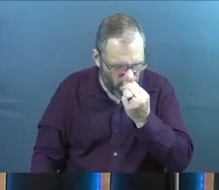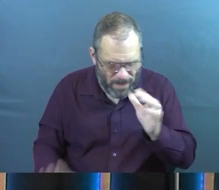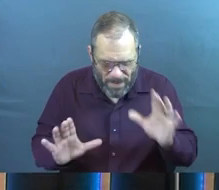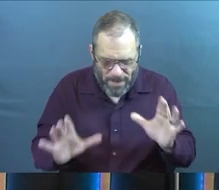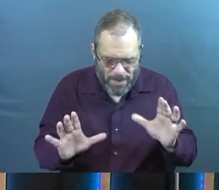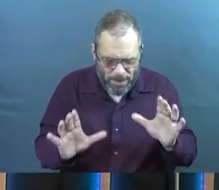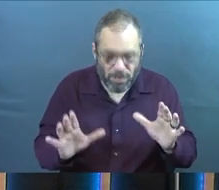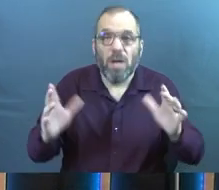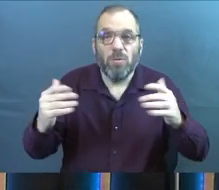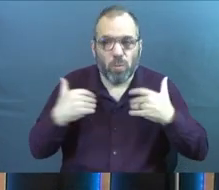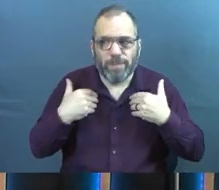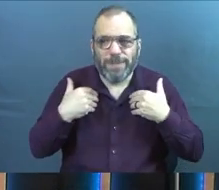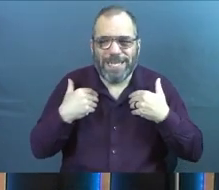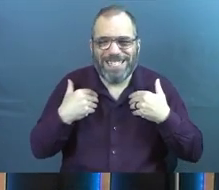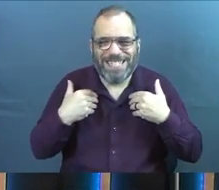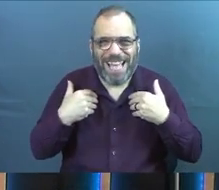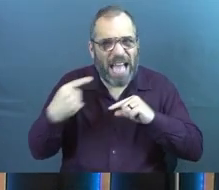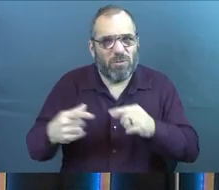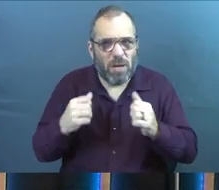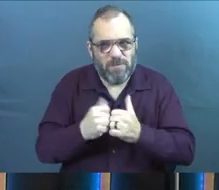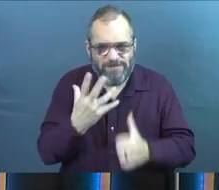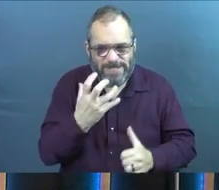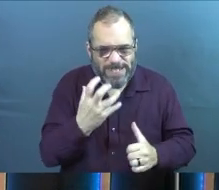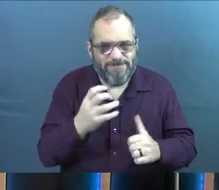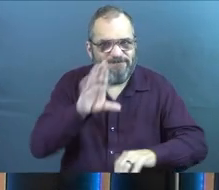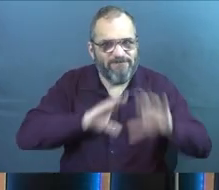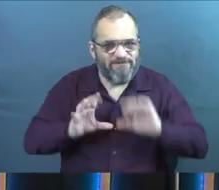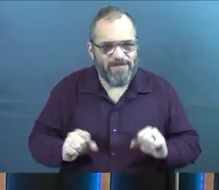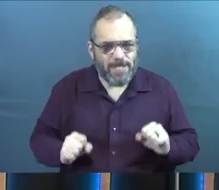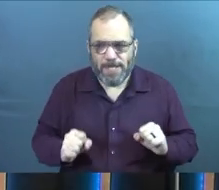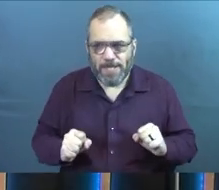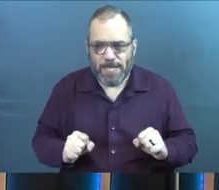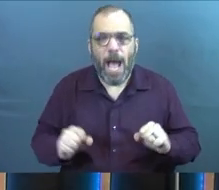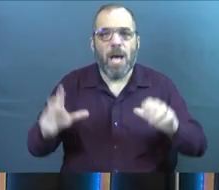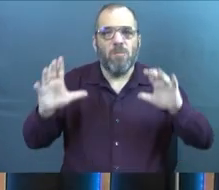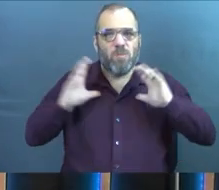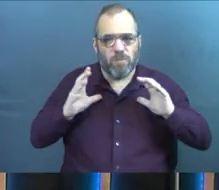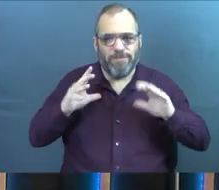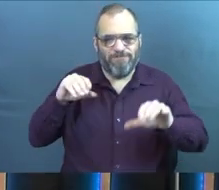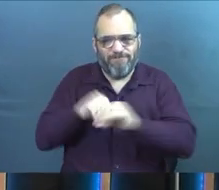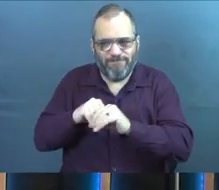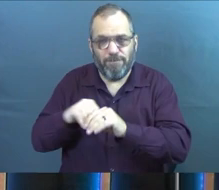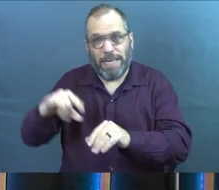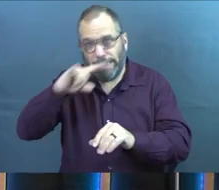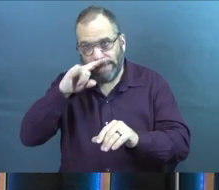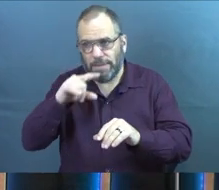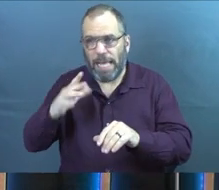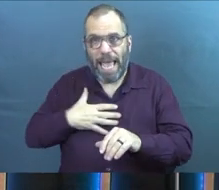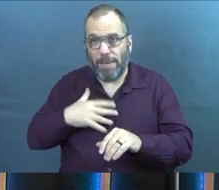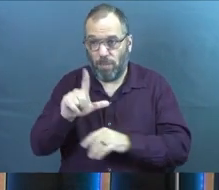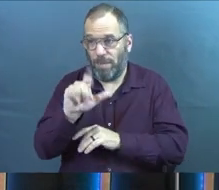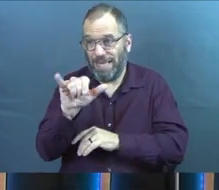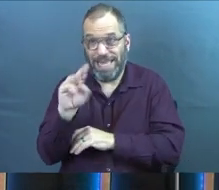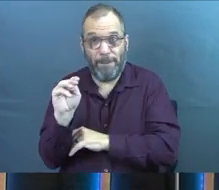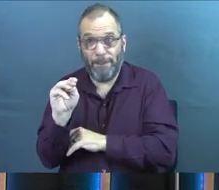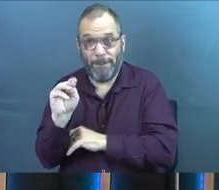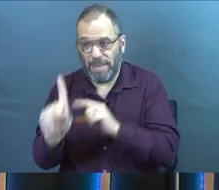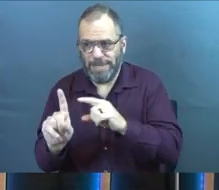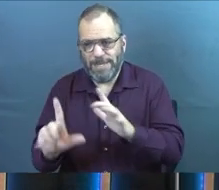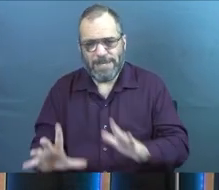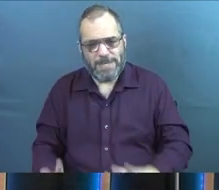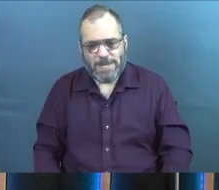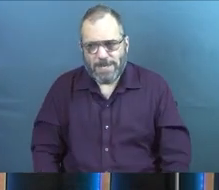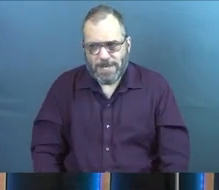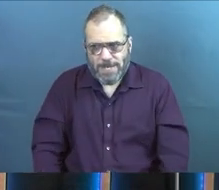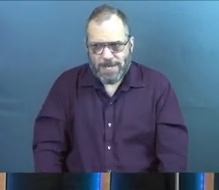And so I struggle with anger sometimes and frustration. And so I bring that in to my kids. And with Liam lately, I've just